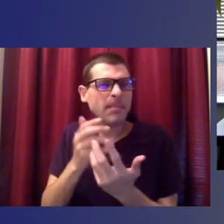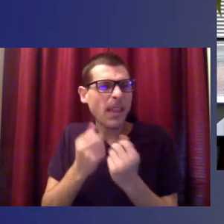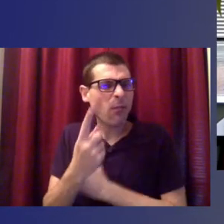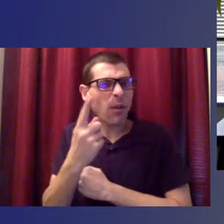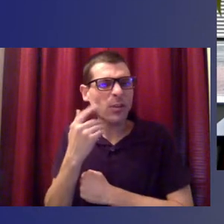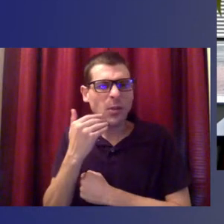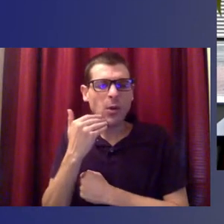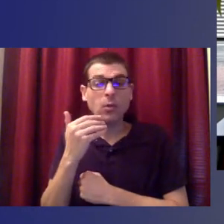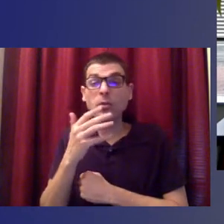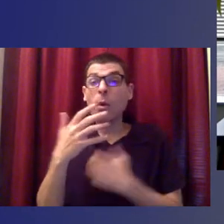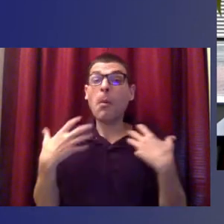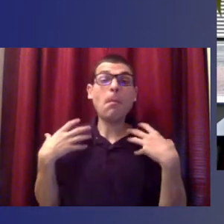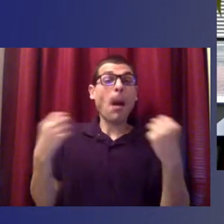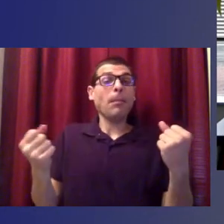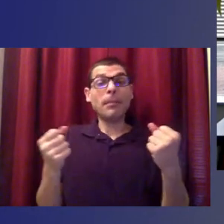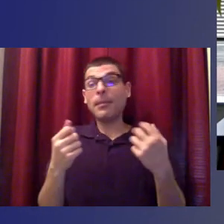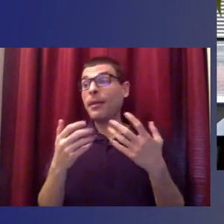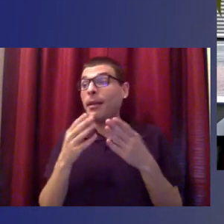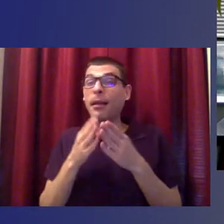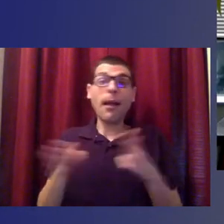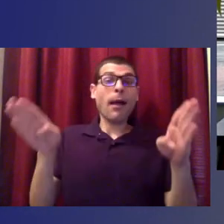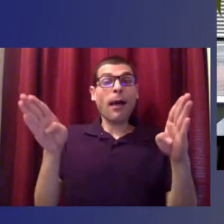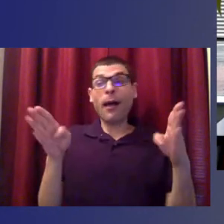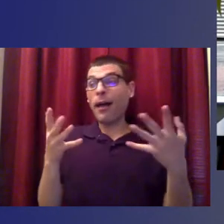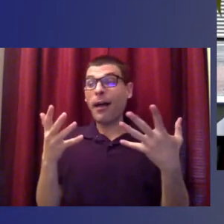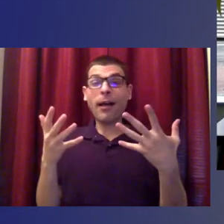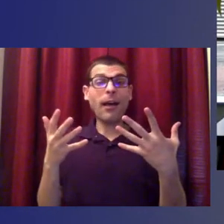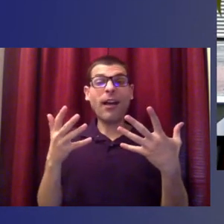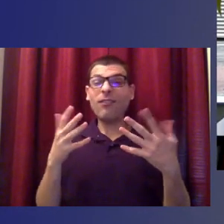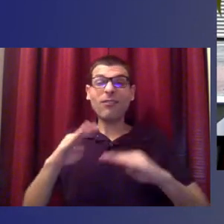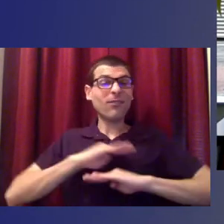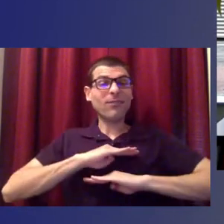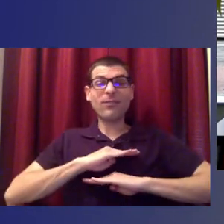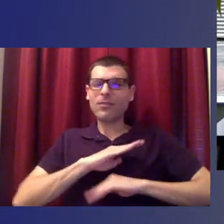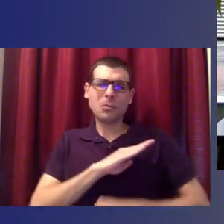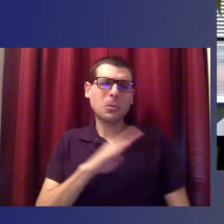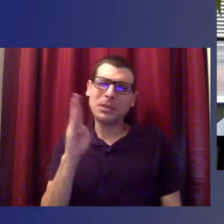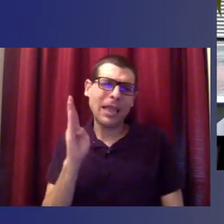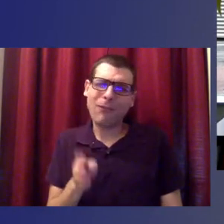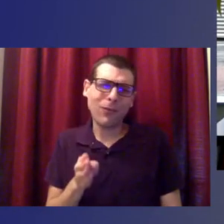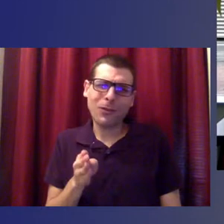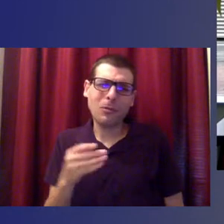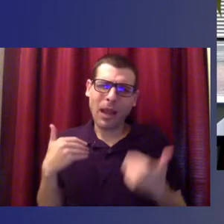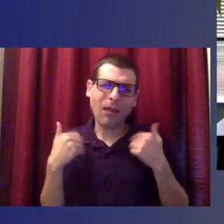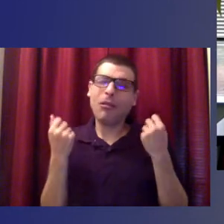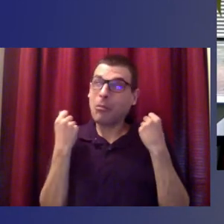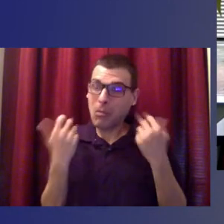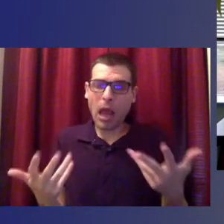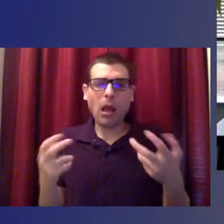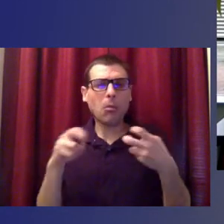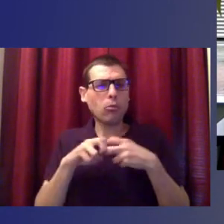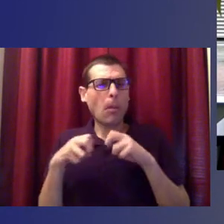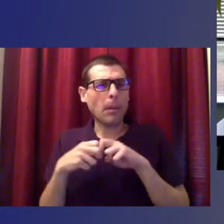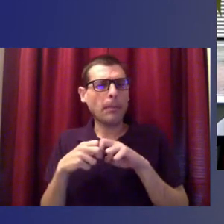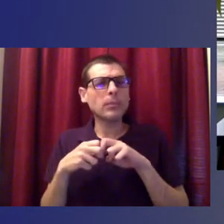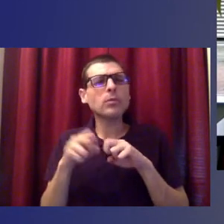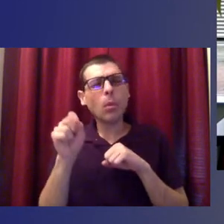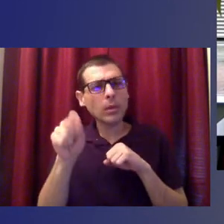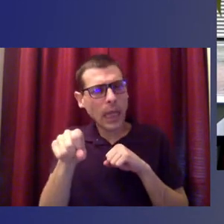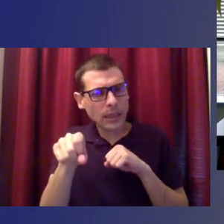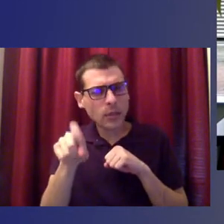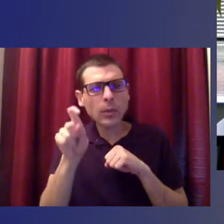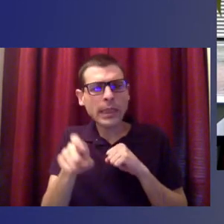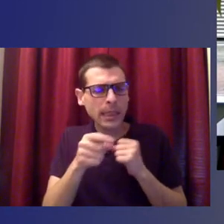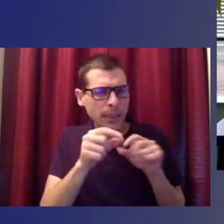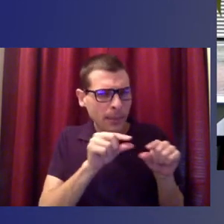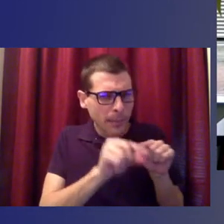and we can do everything. We need to be able to tap into different services in different areas. And I do believe that